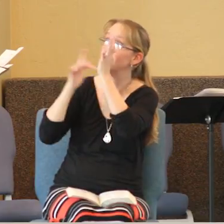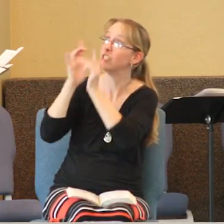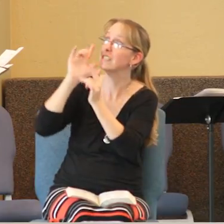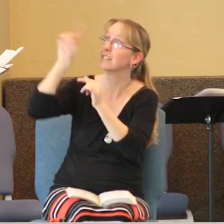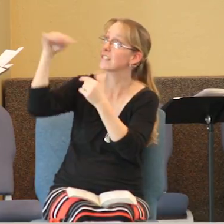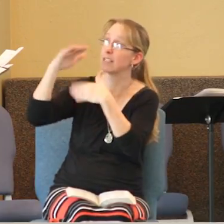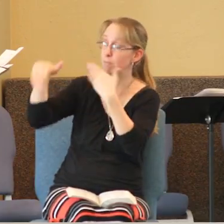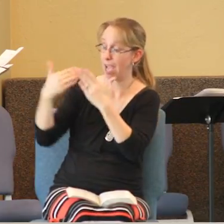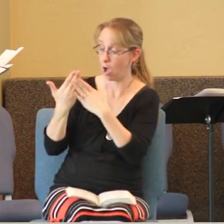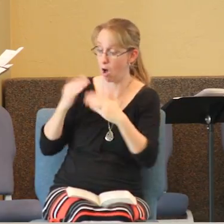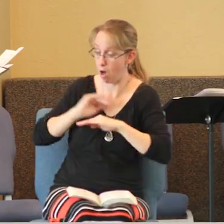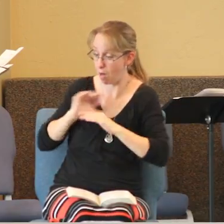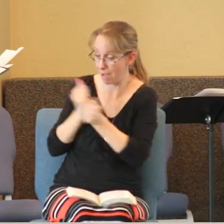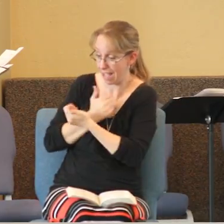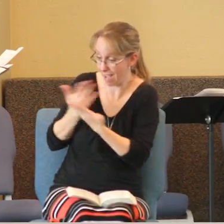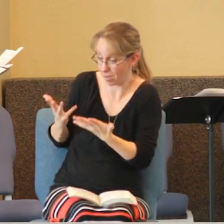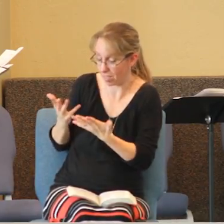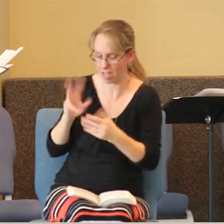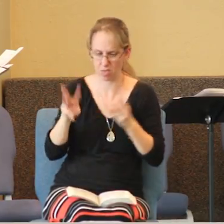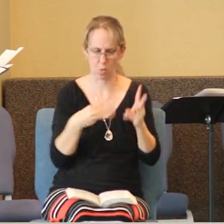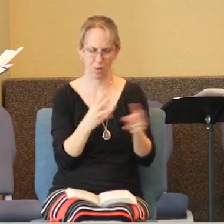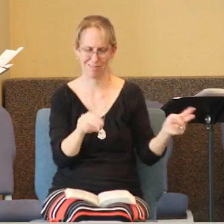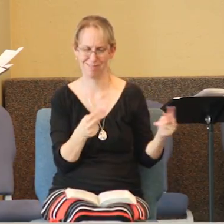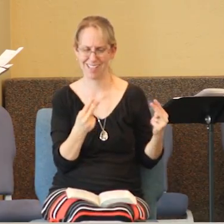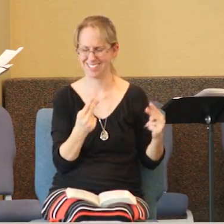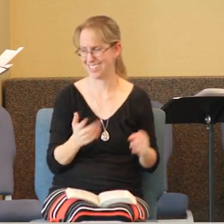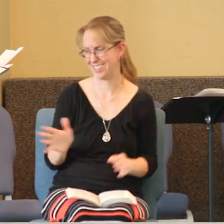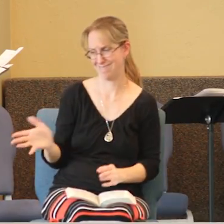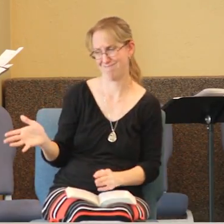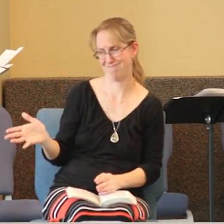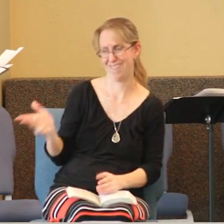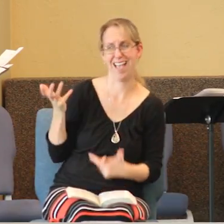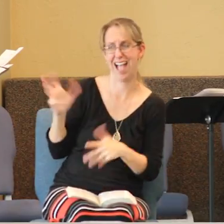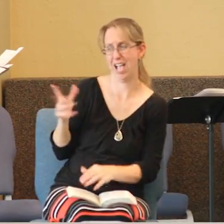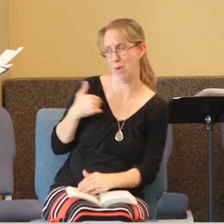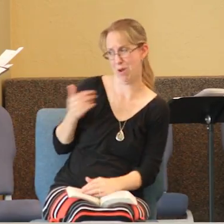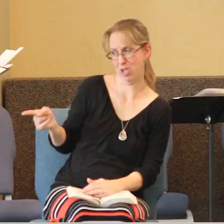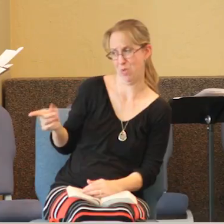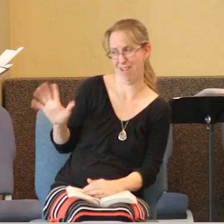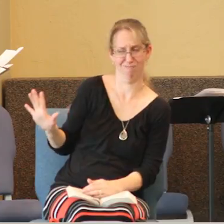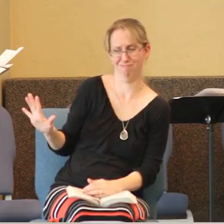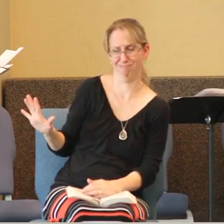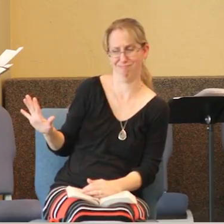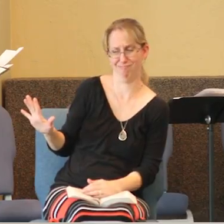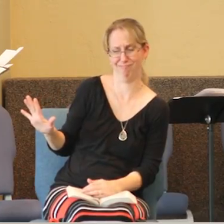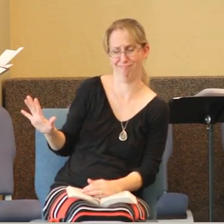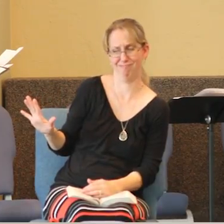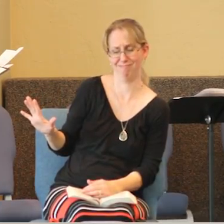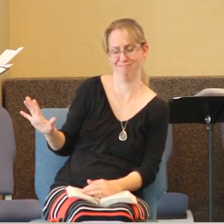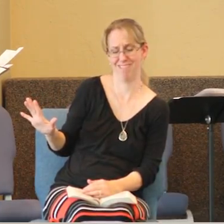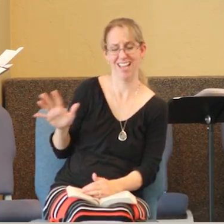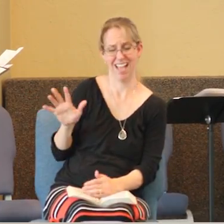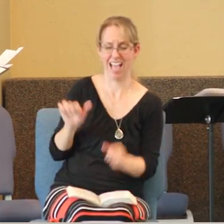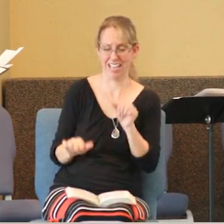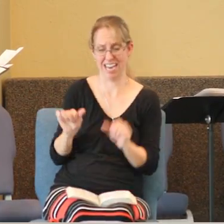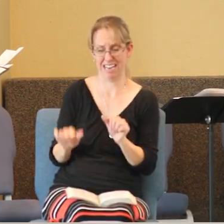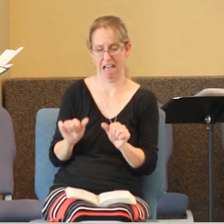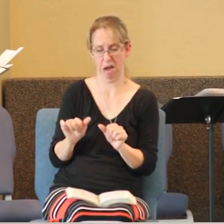being everything, then the world looks at us and goes, I don't want what you have. I can doubt without being a